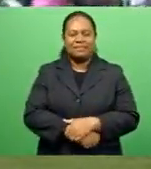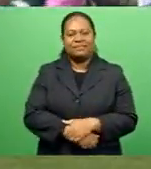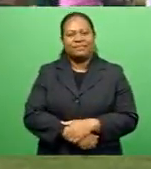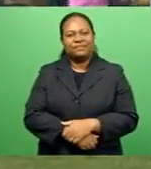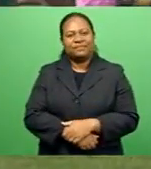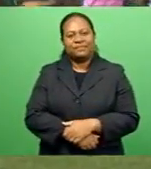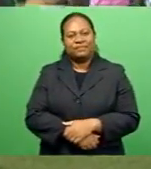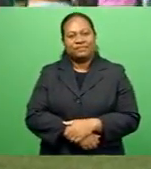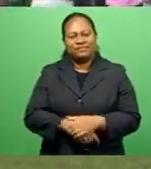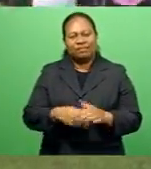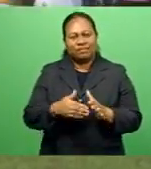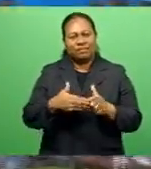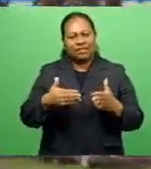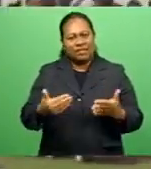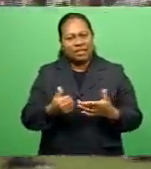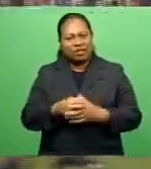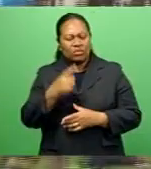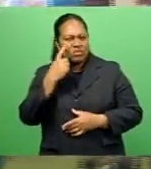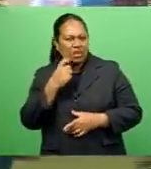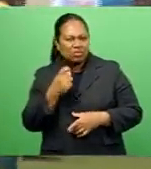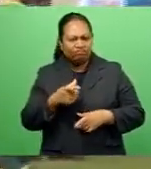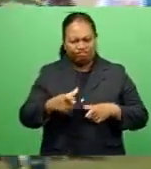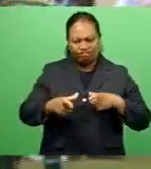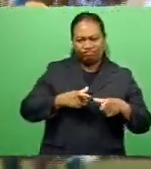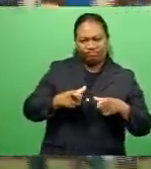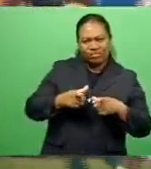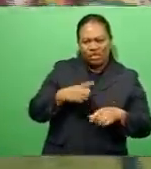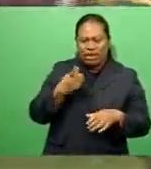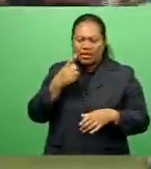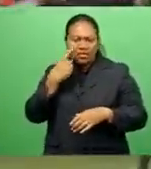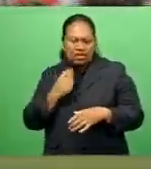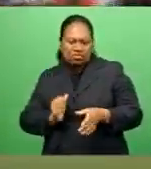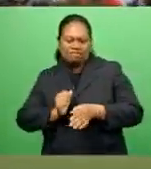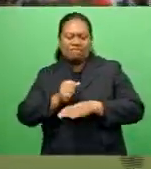to manage to take Ratu Kandavulevu for